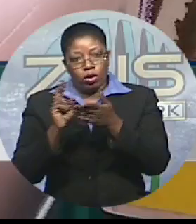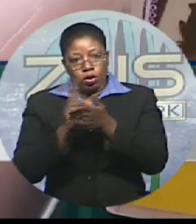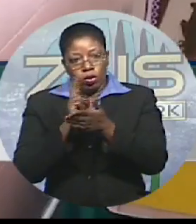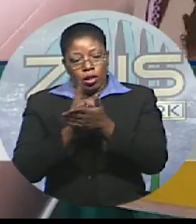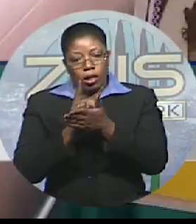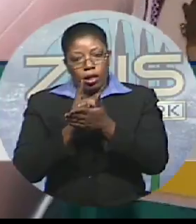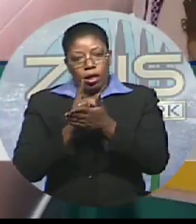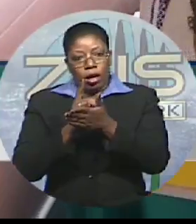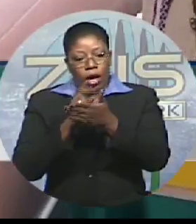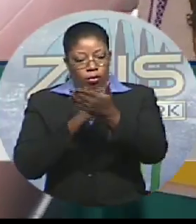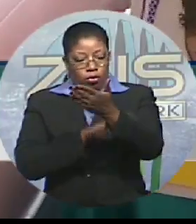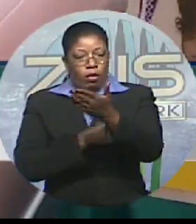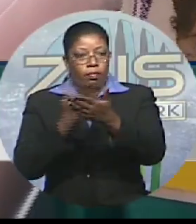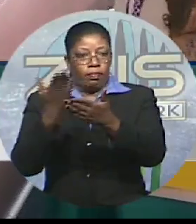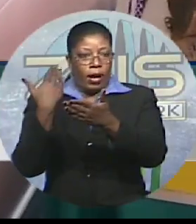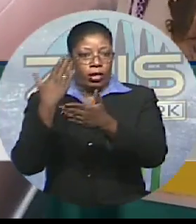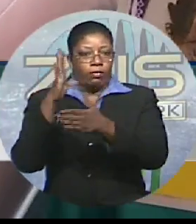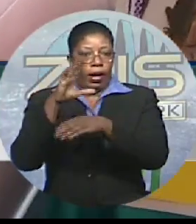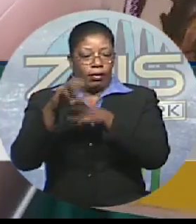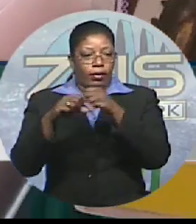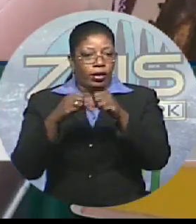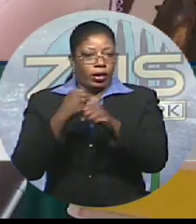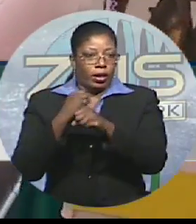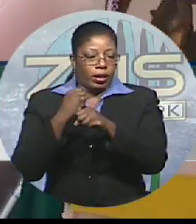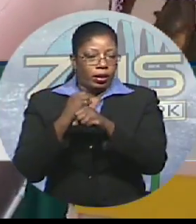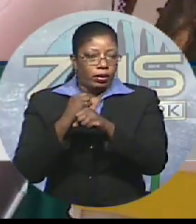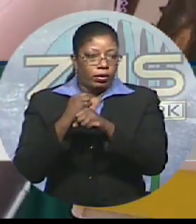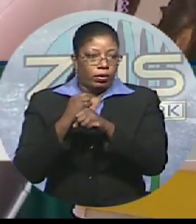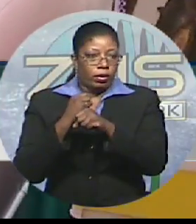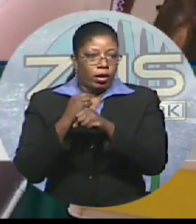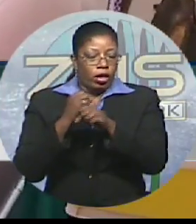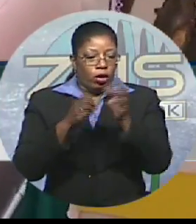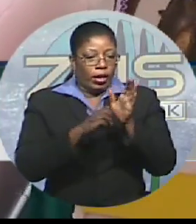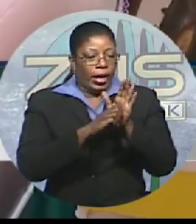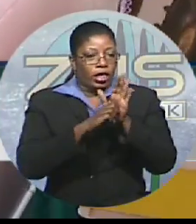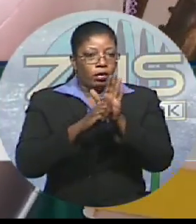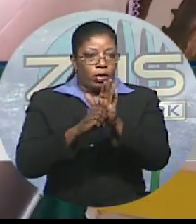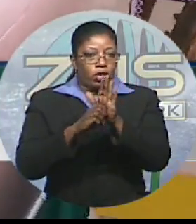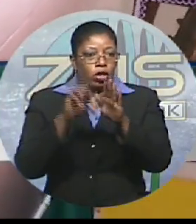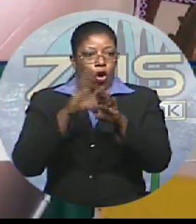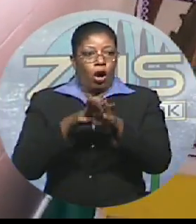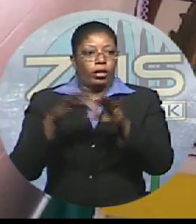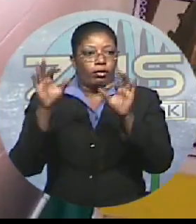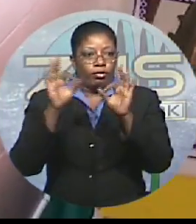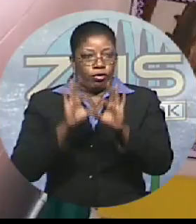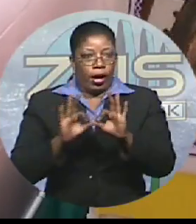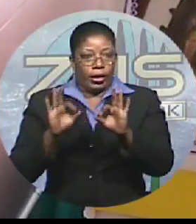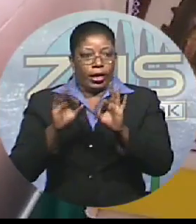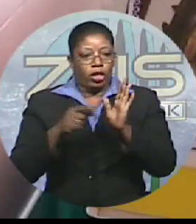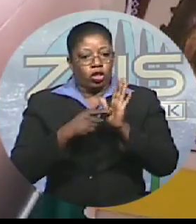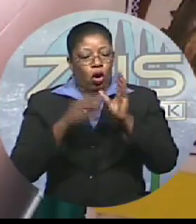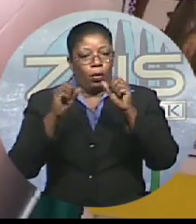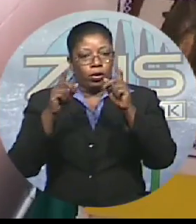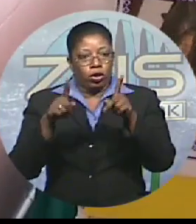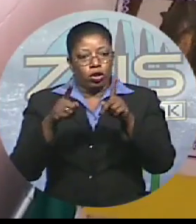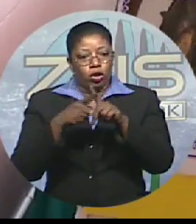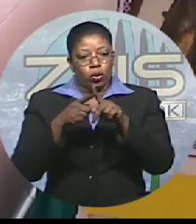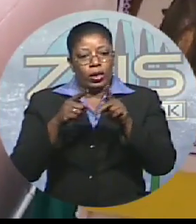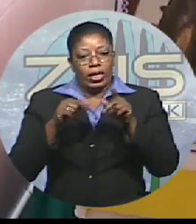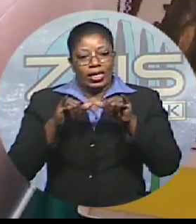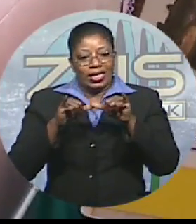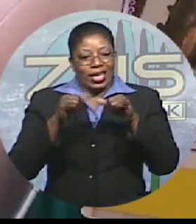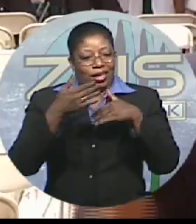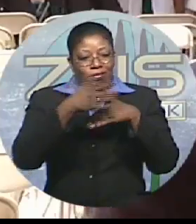5 years and used the International Drug Day exhibition at the Mullet Marathon on Friday as an opportunity to encourage others to stay away